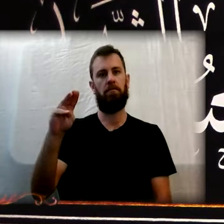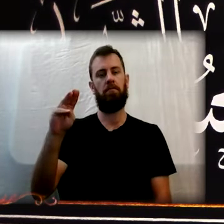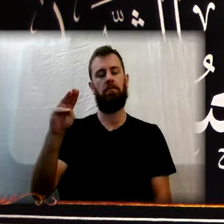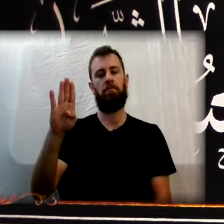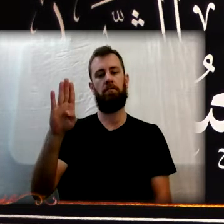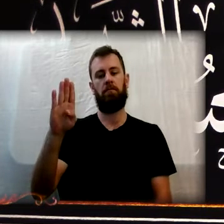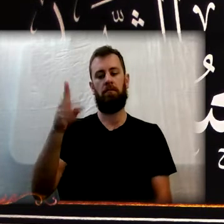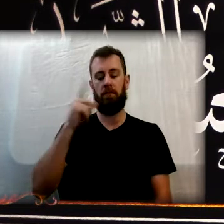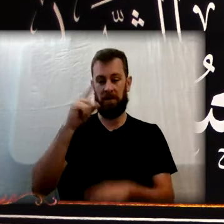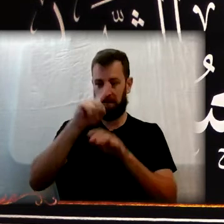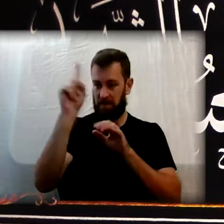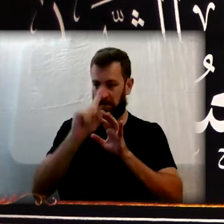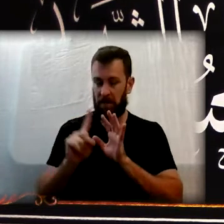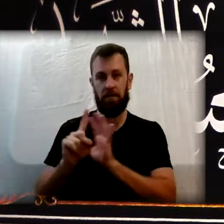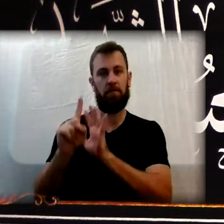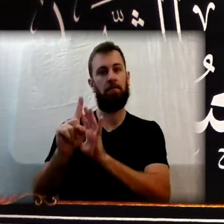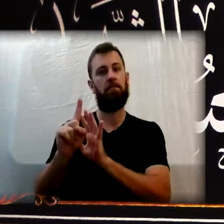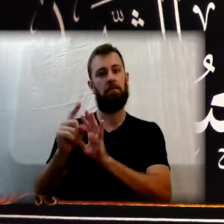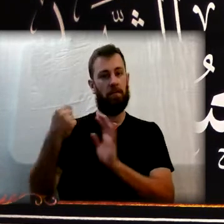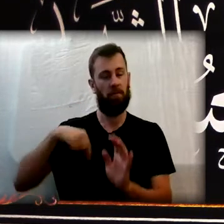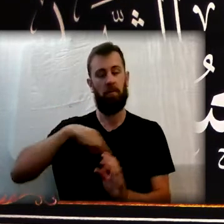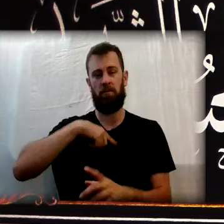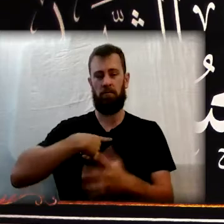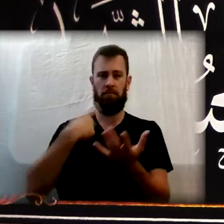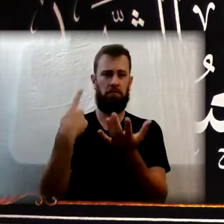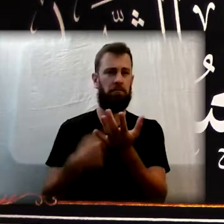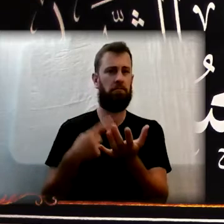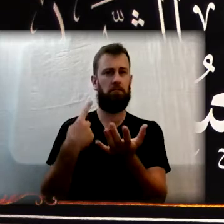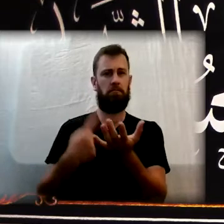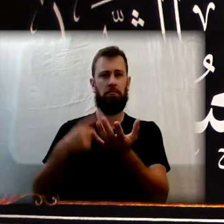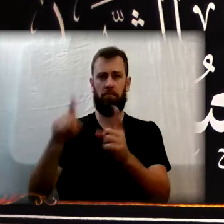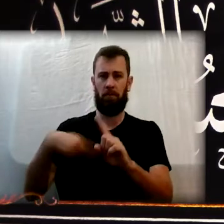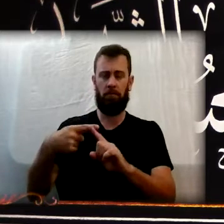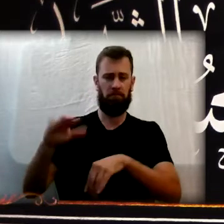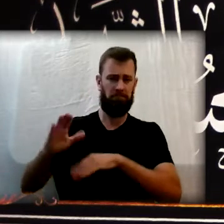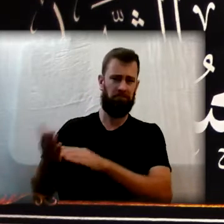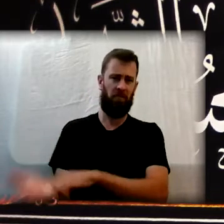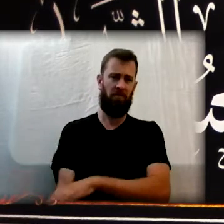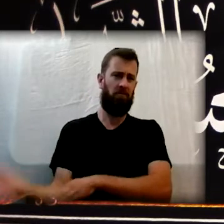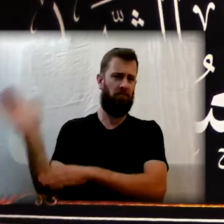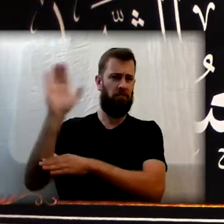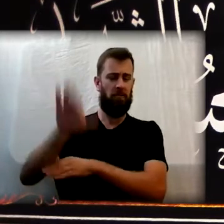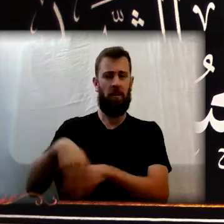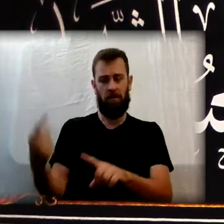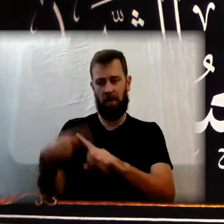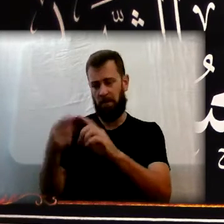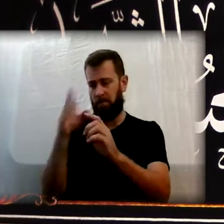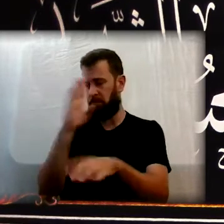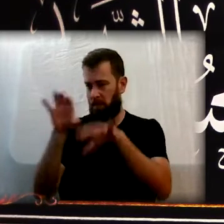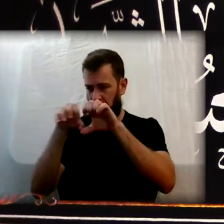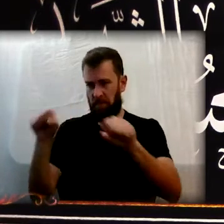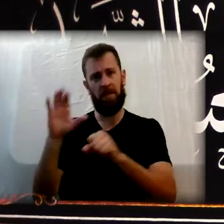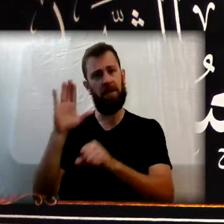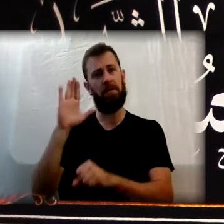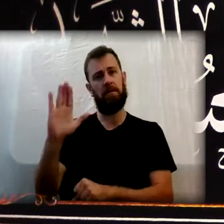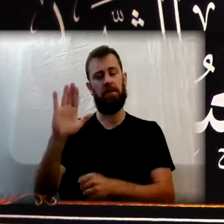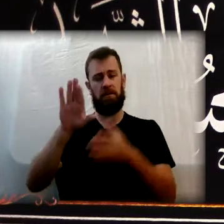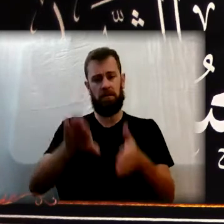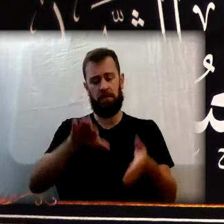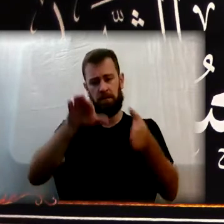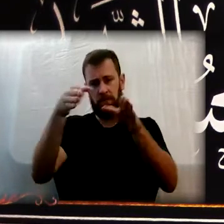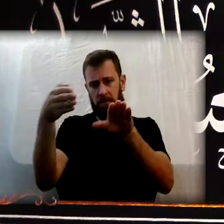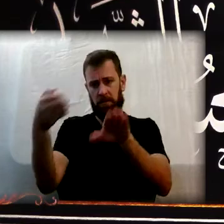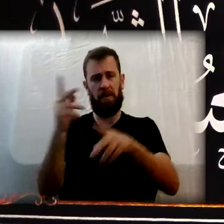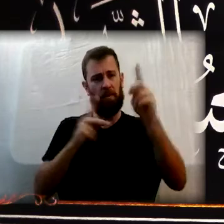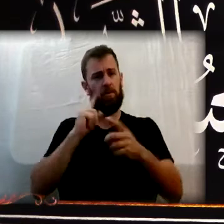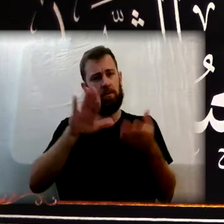salam. We have spoken all day about Aba Abdullah al-Husayn and about the